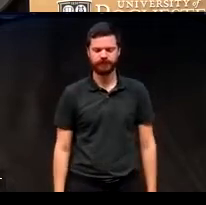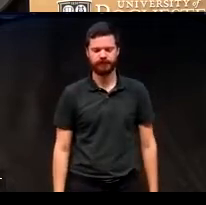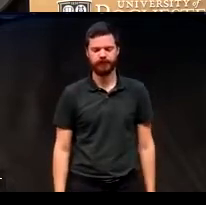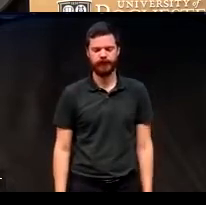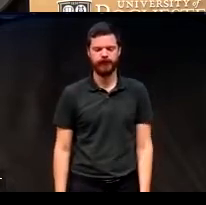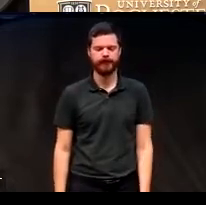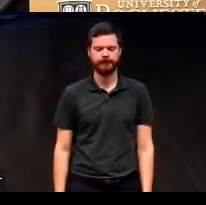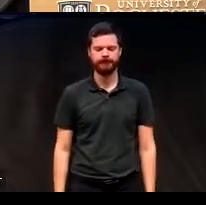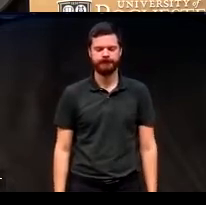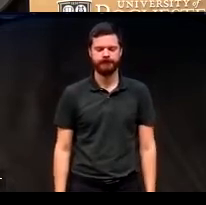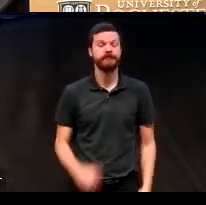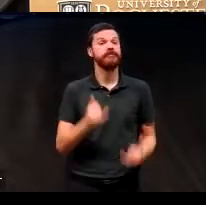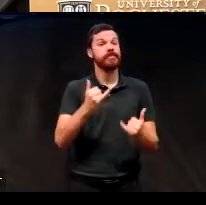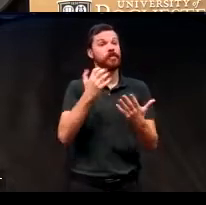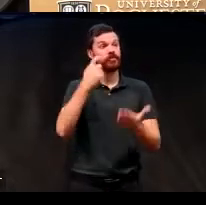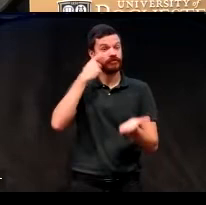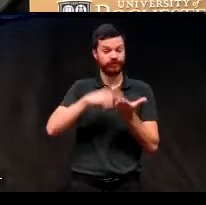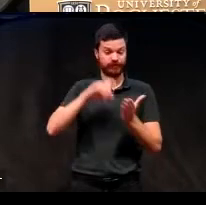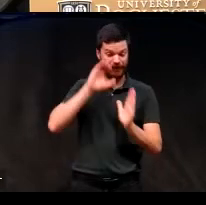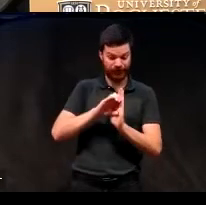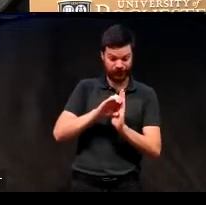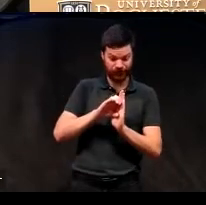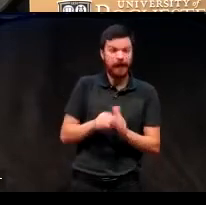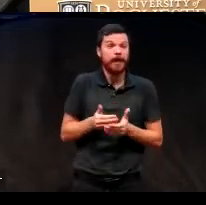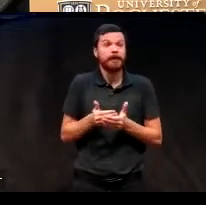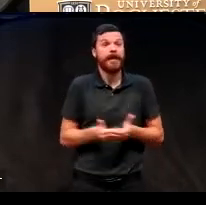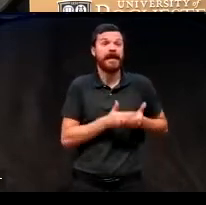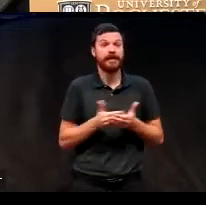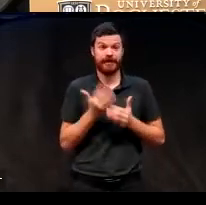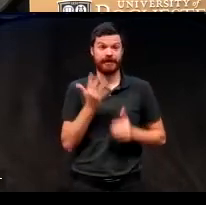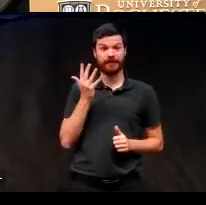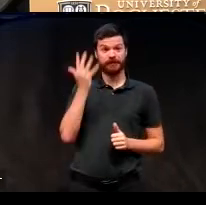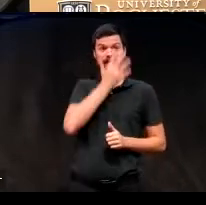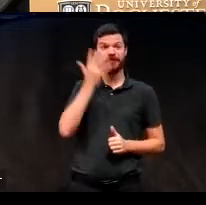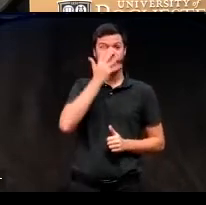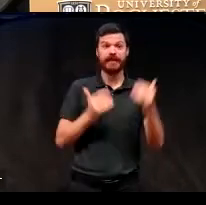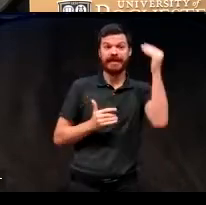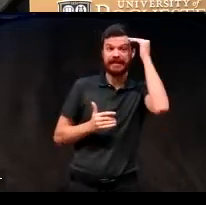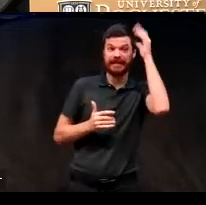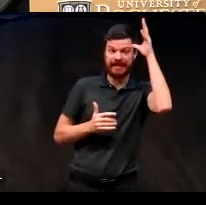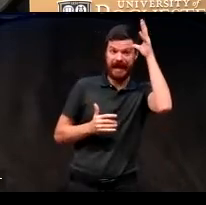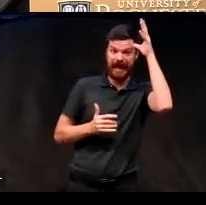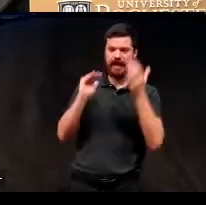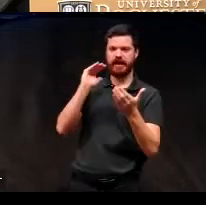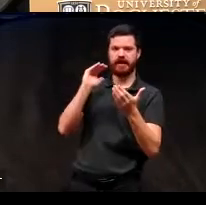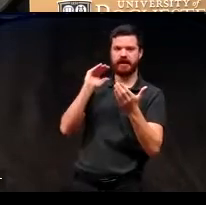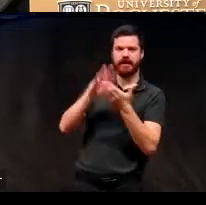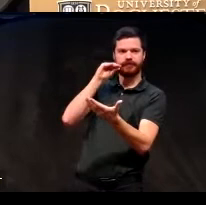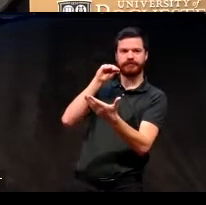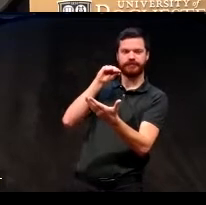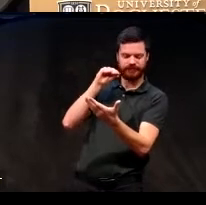in this picture here, the baby is making a face and the dad is mirroring the face of the